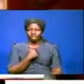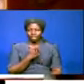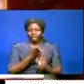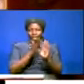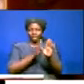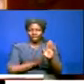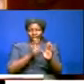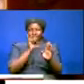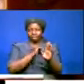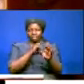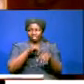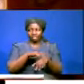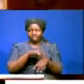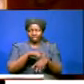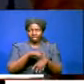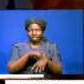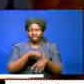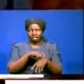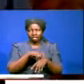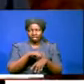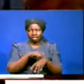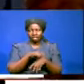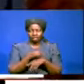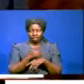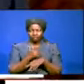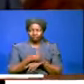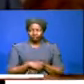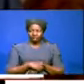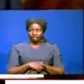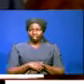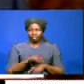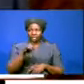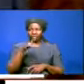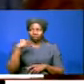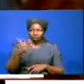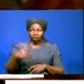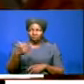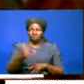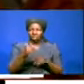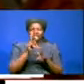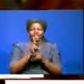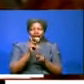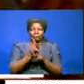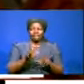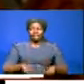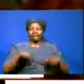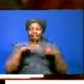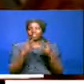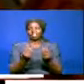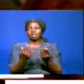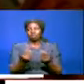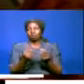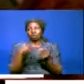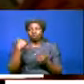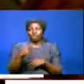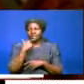when the ovation was loudest. He always just kept it very simple. They kept telling me all the